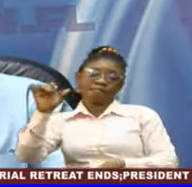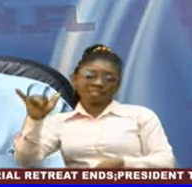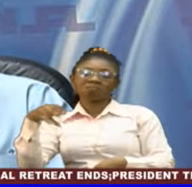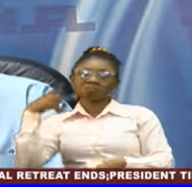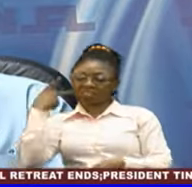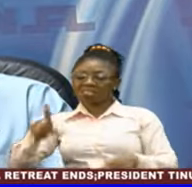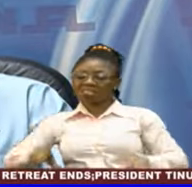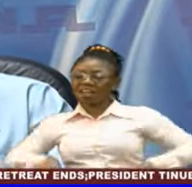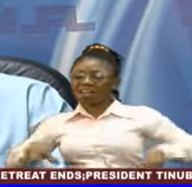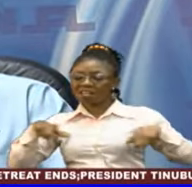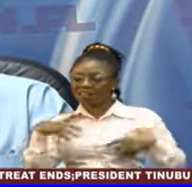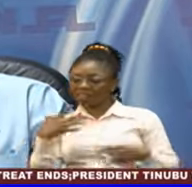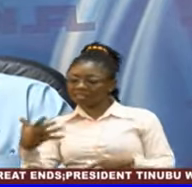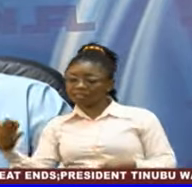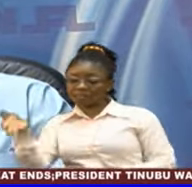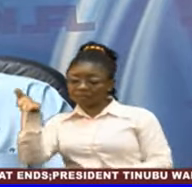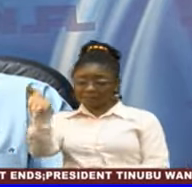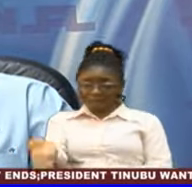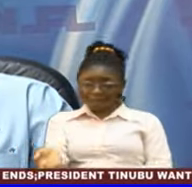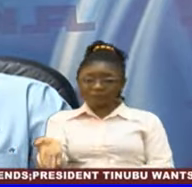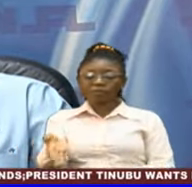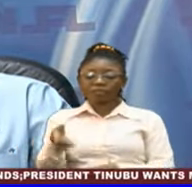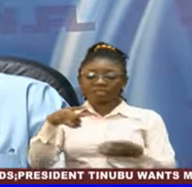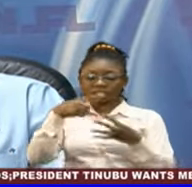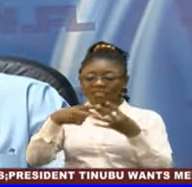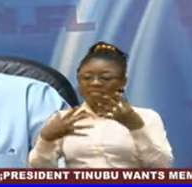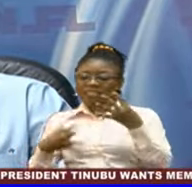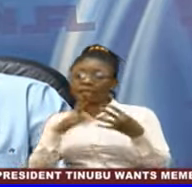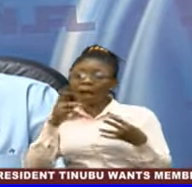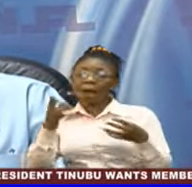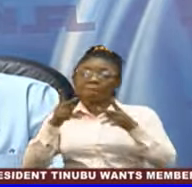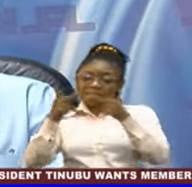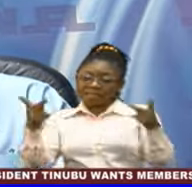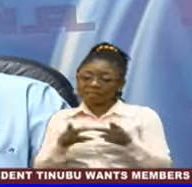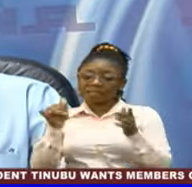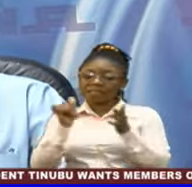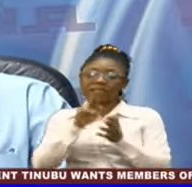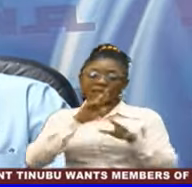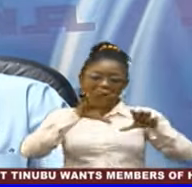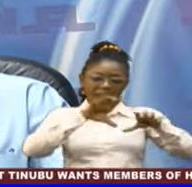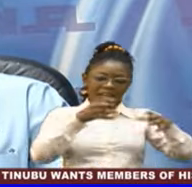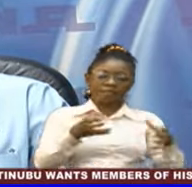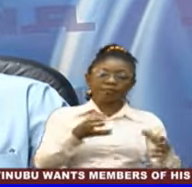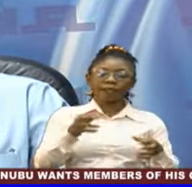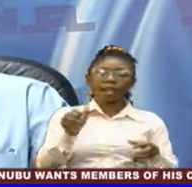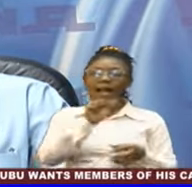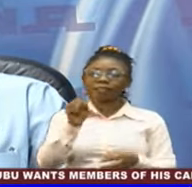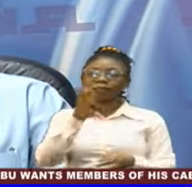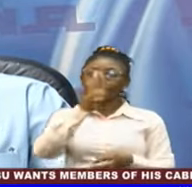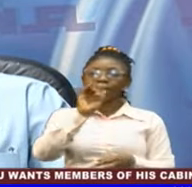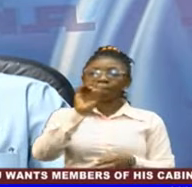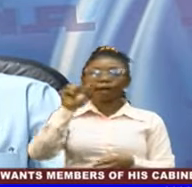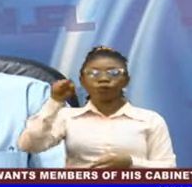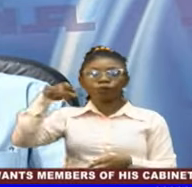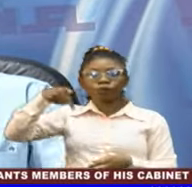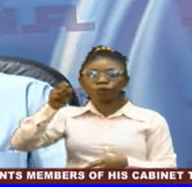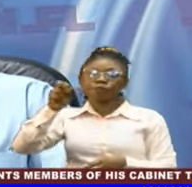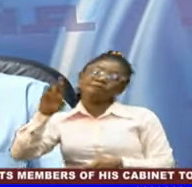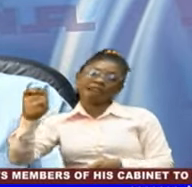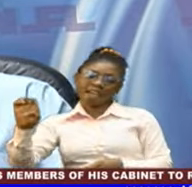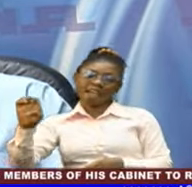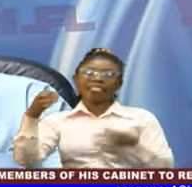you have living organisms there. And these are places that are classified as biosphere. Now,